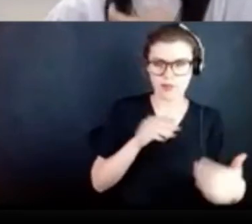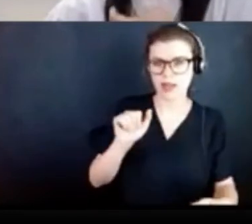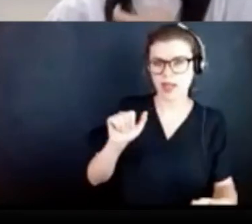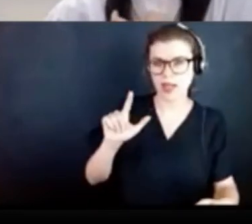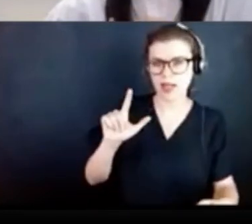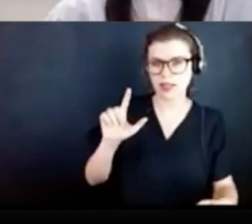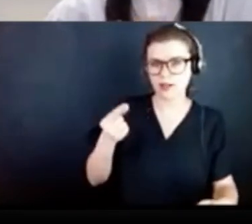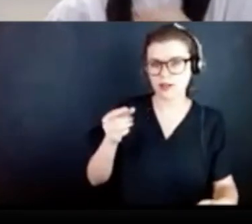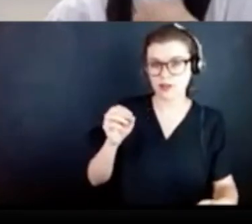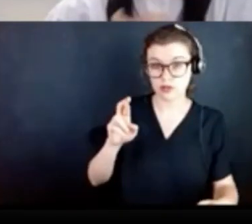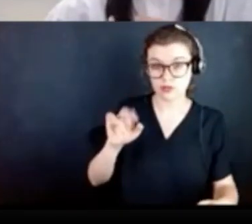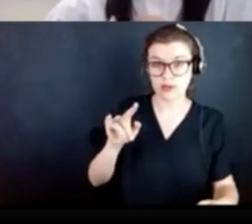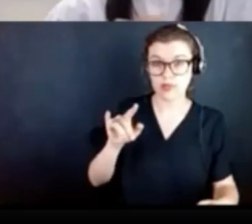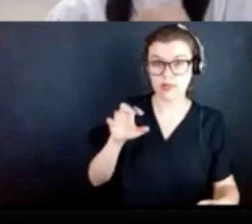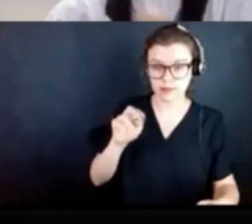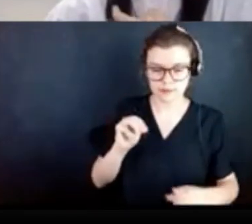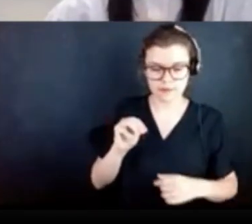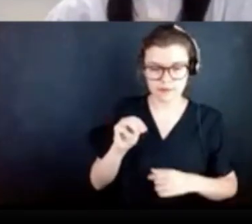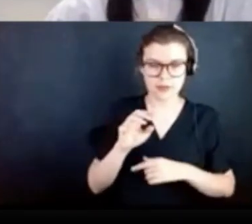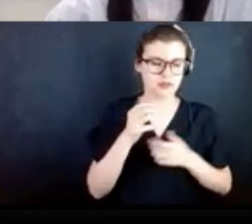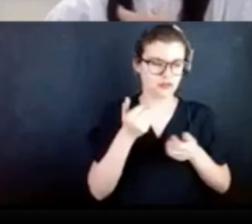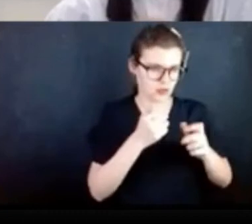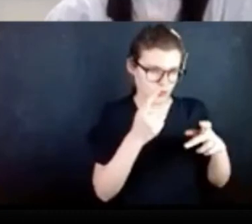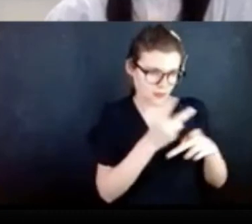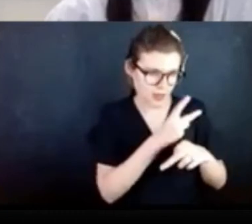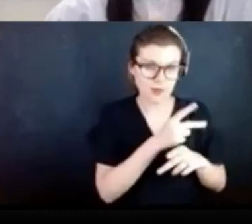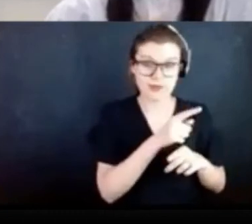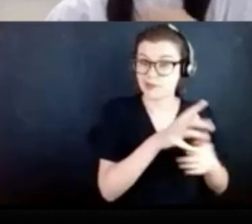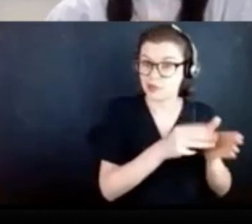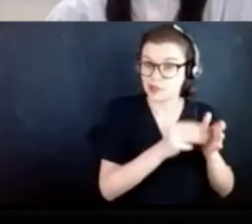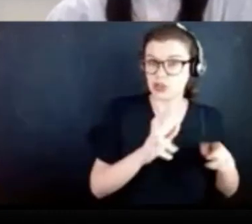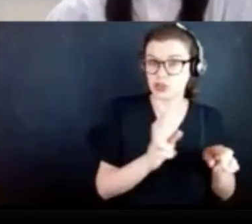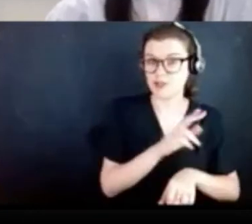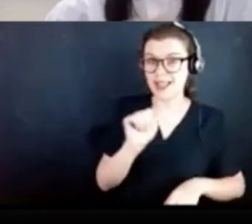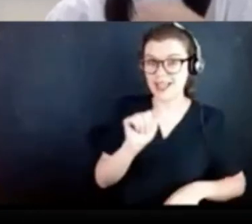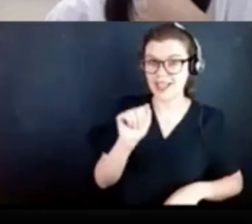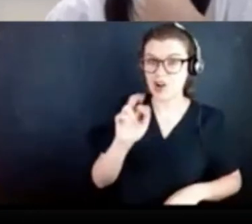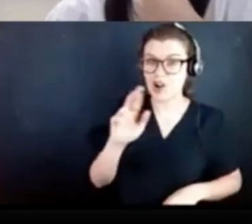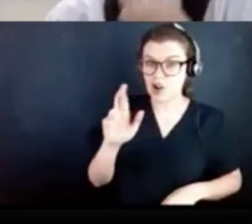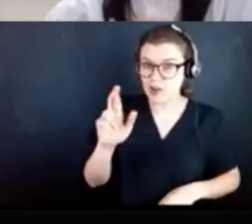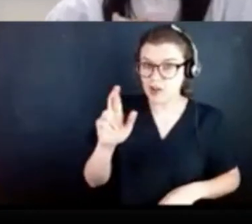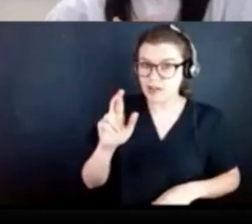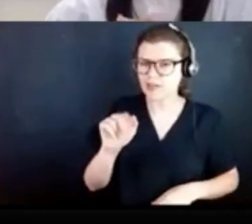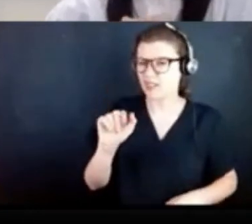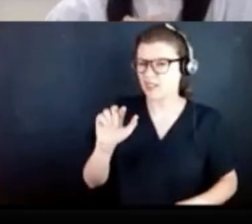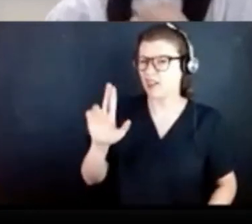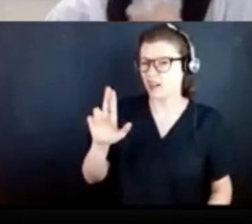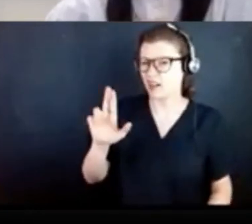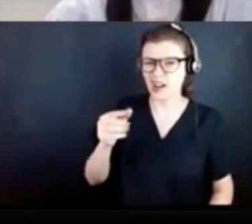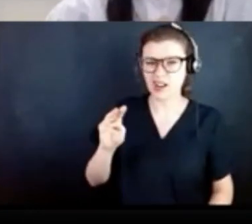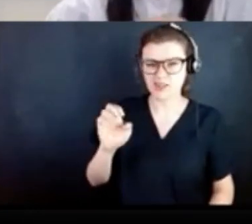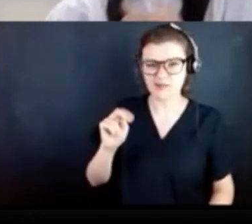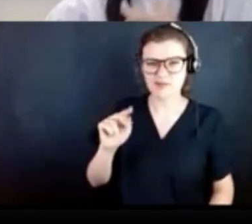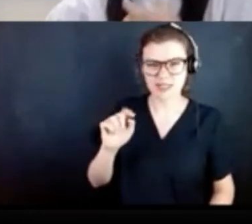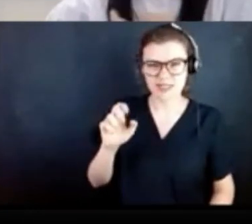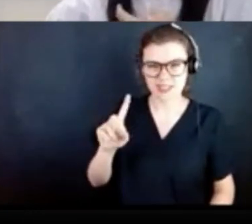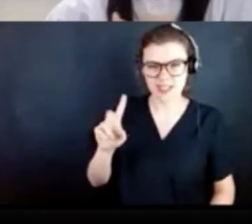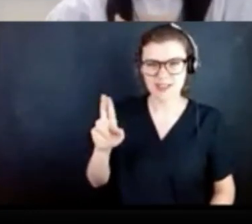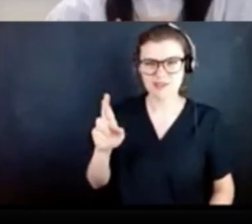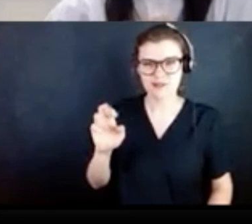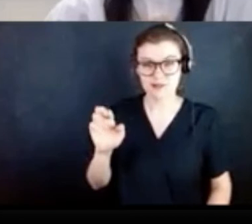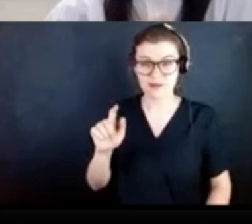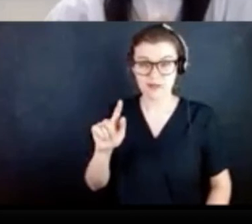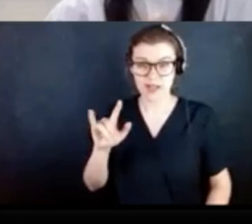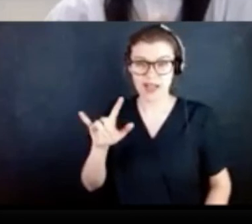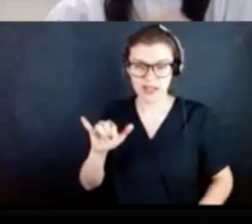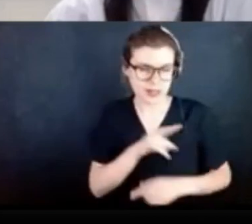students' navigation patterns in AR, augmented reality science labs with log data of students' processes of conducting science